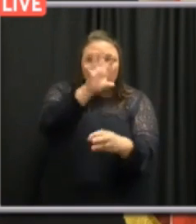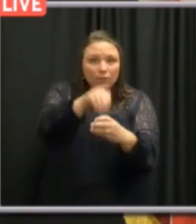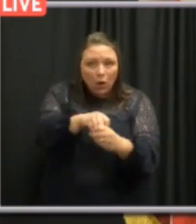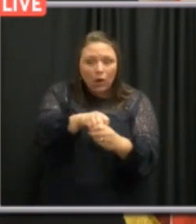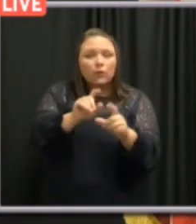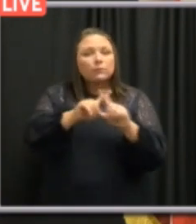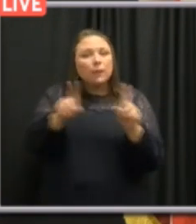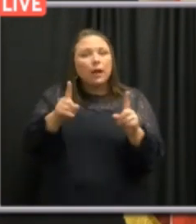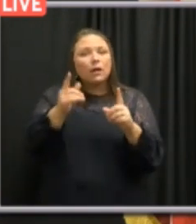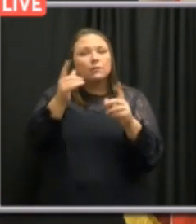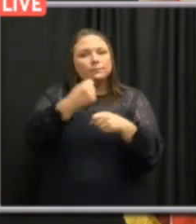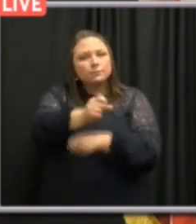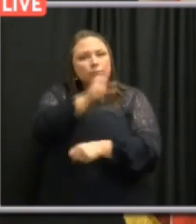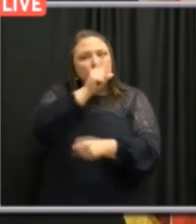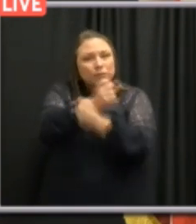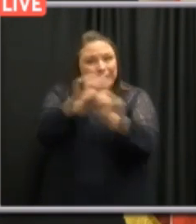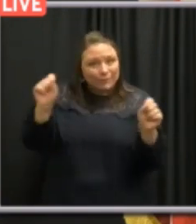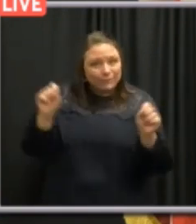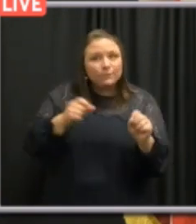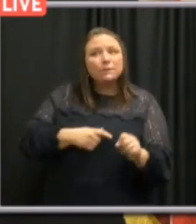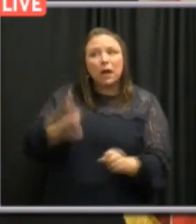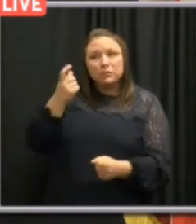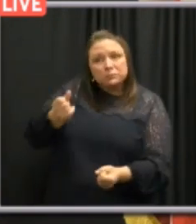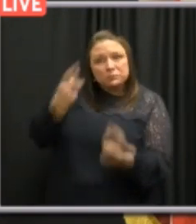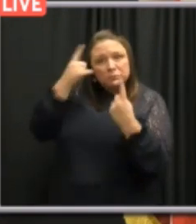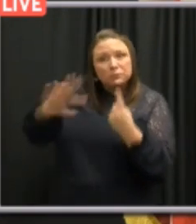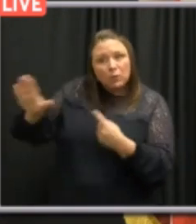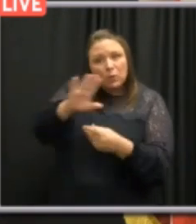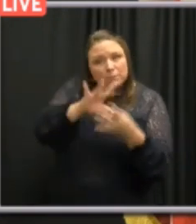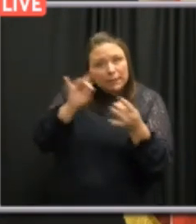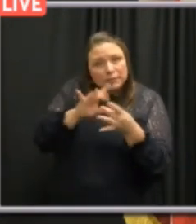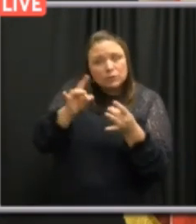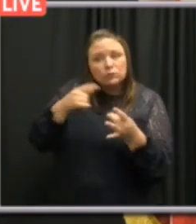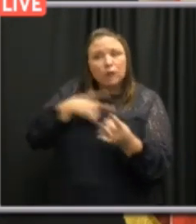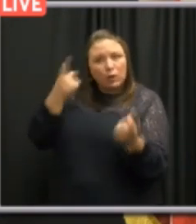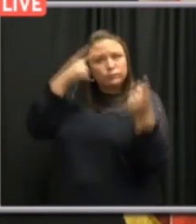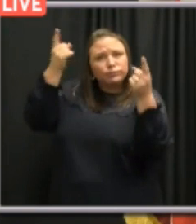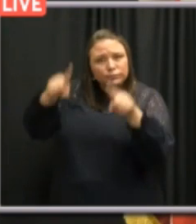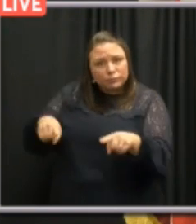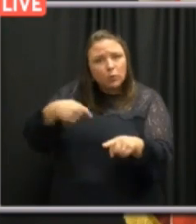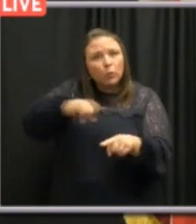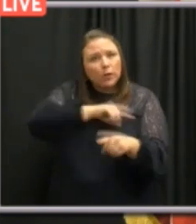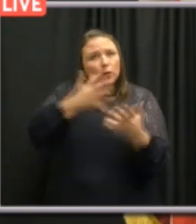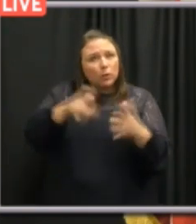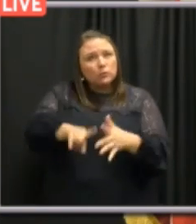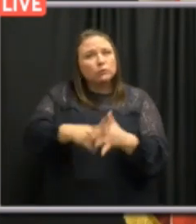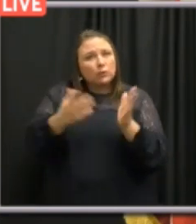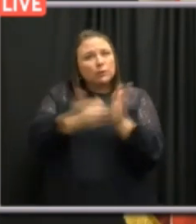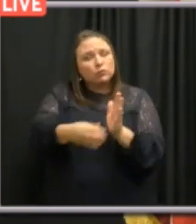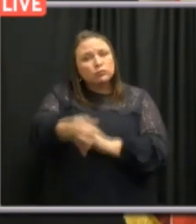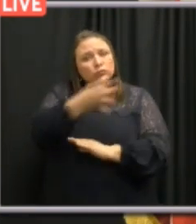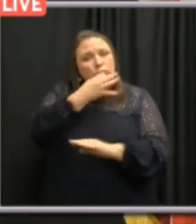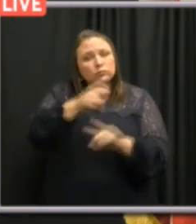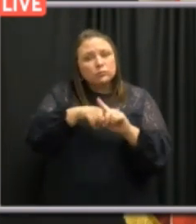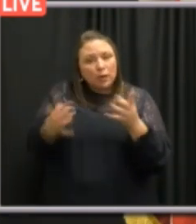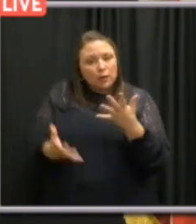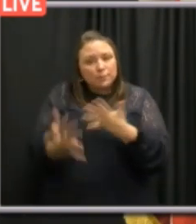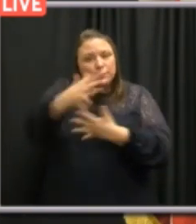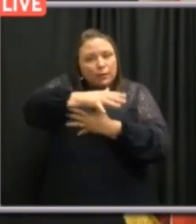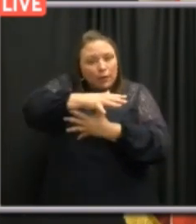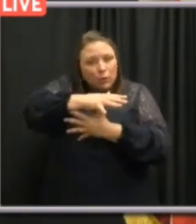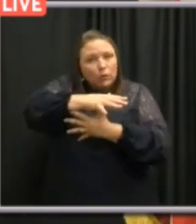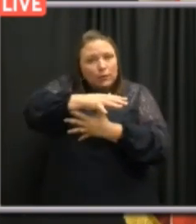safely. We hear their message and agree with the message. We want a restart. It's just going to be a priority to have